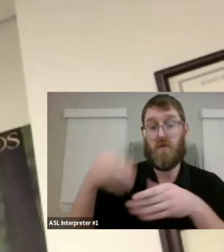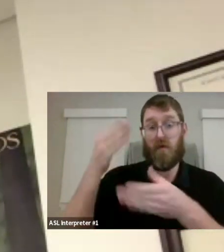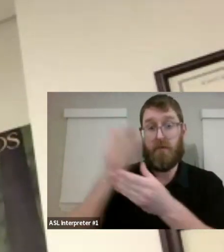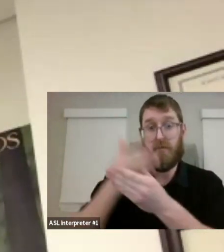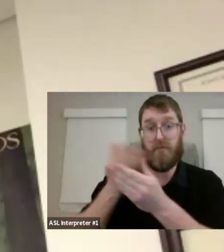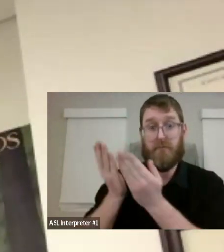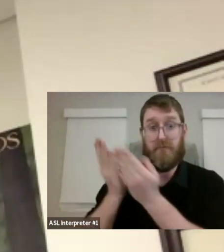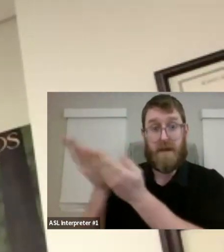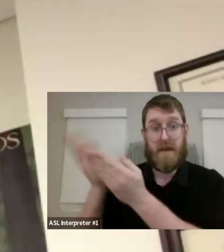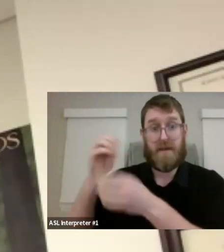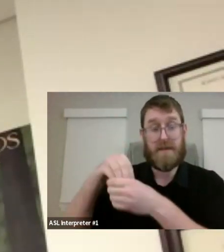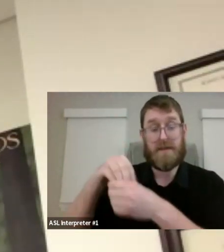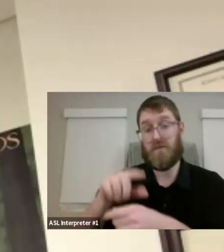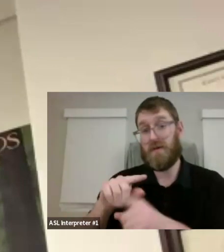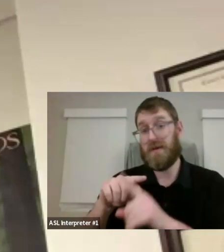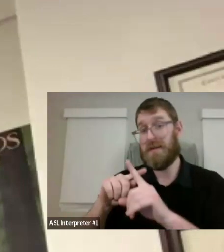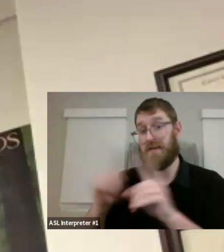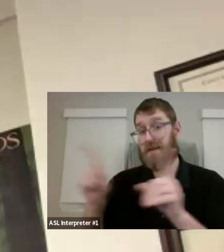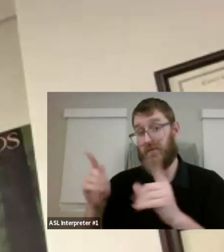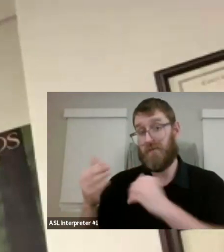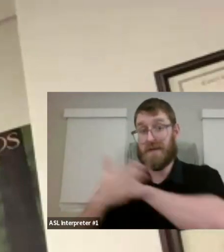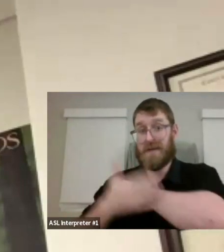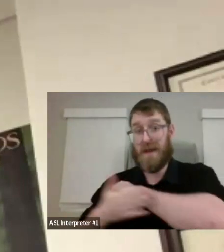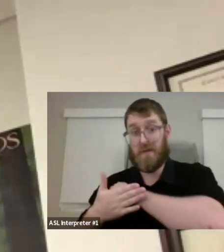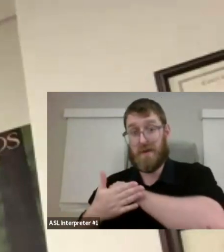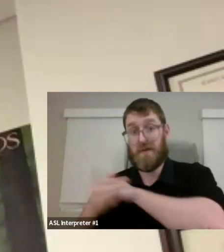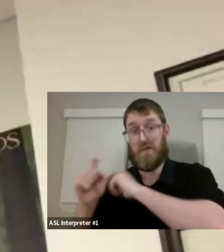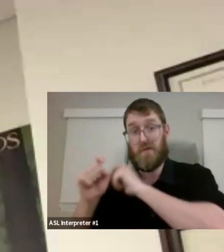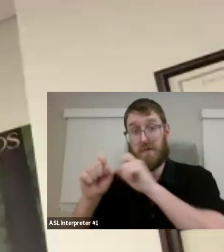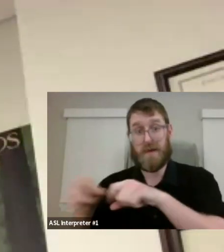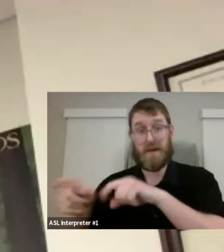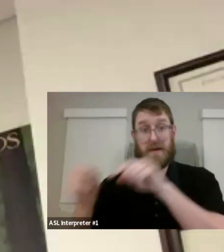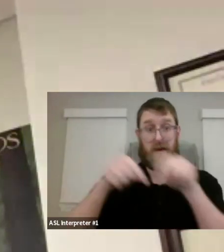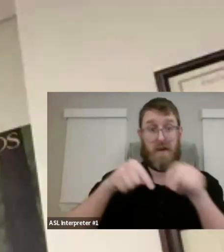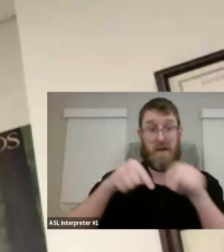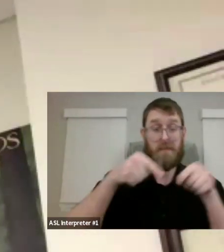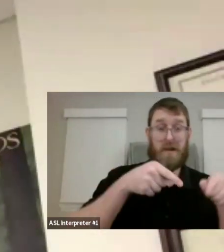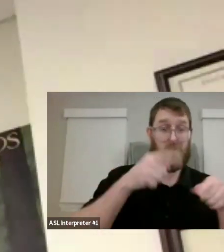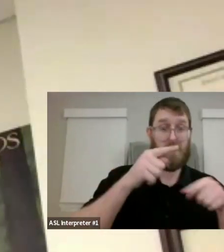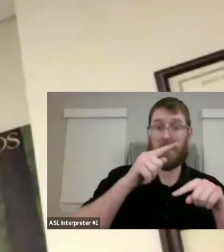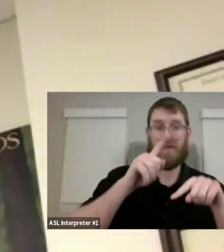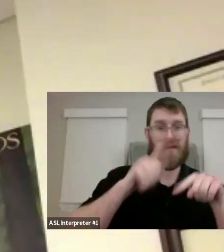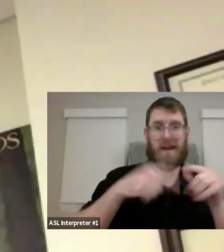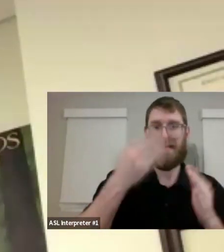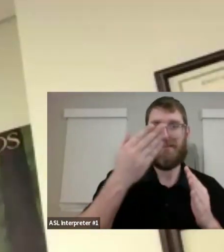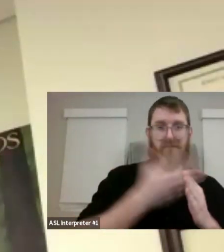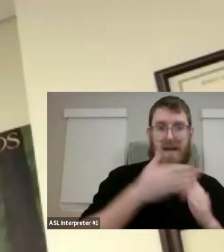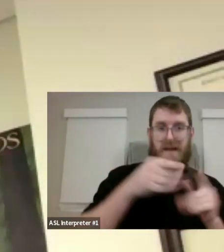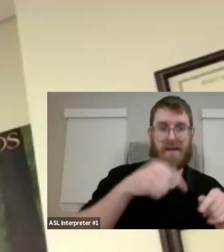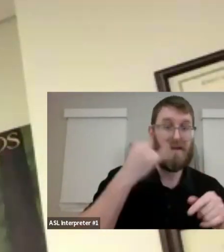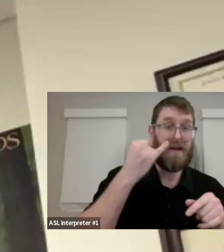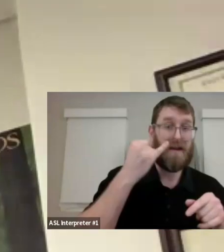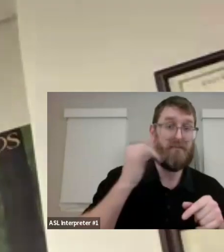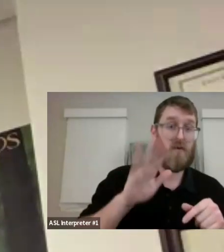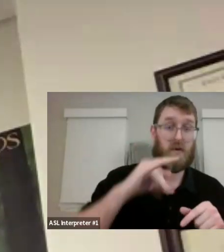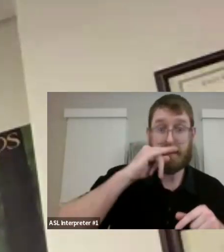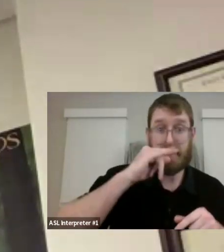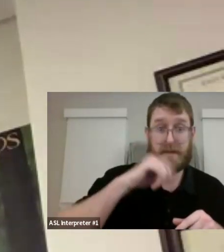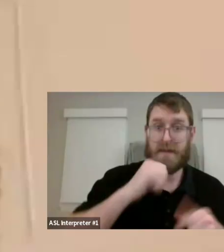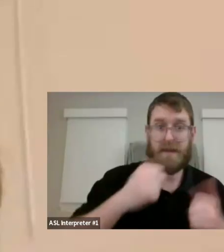welcome to come to the Montgomery County Self-Help Center, but you just can't file it here if the child is not living here in